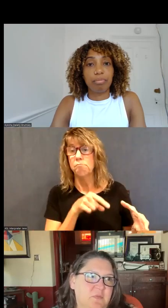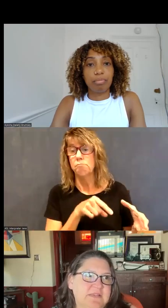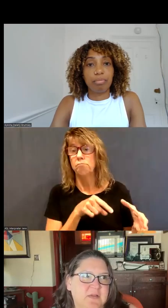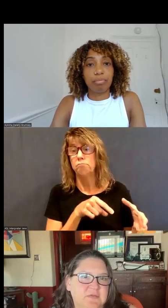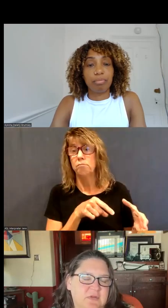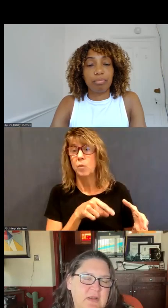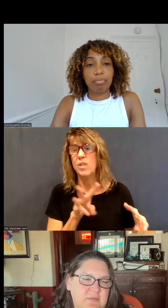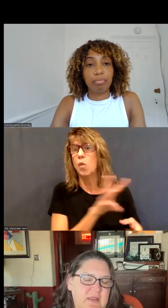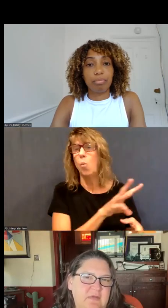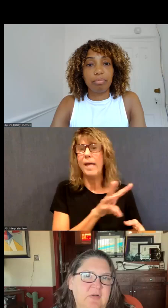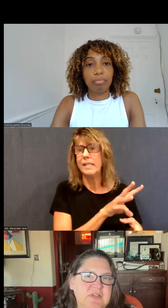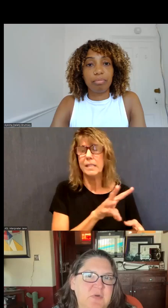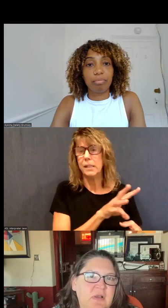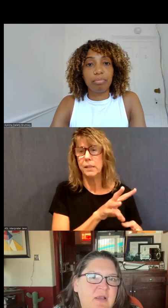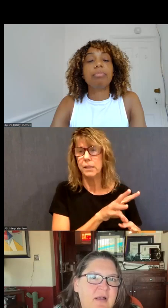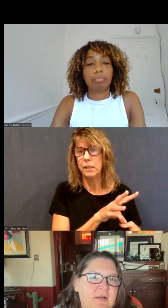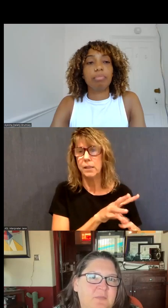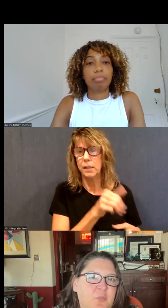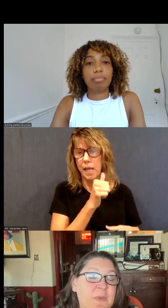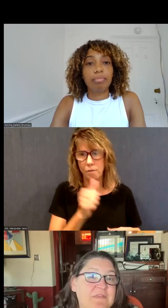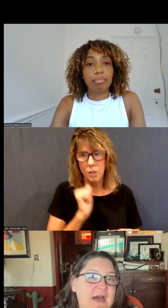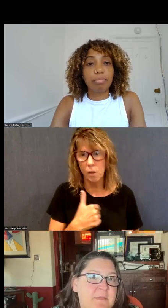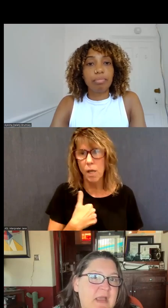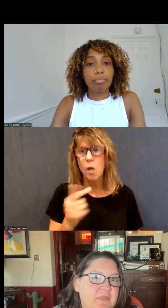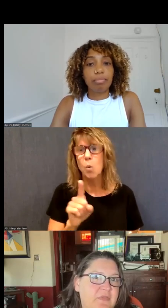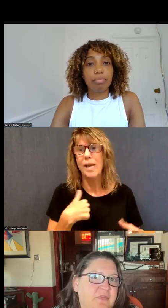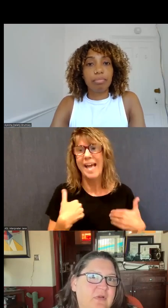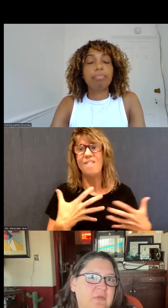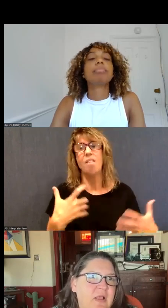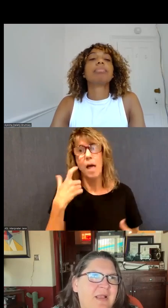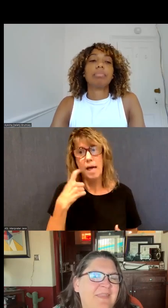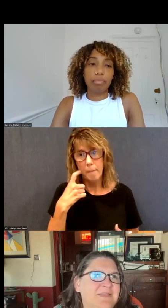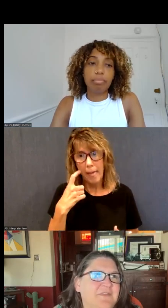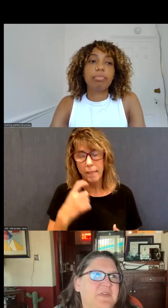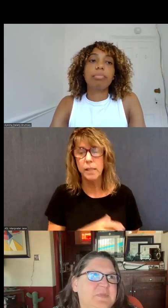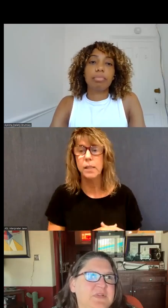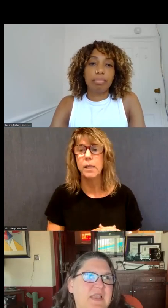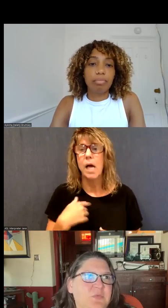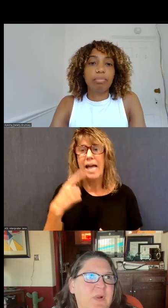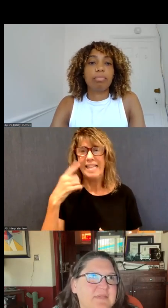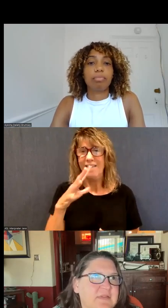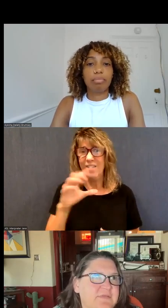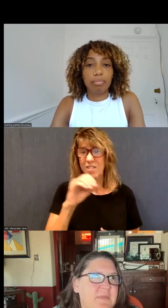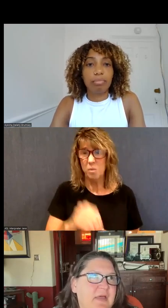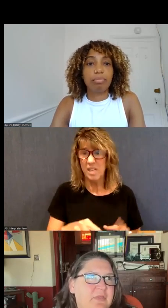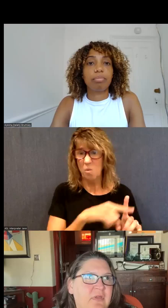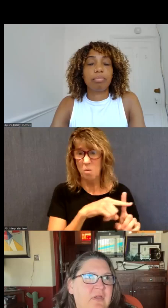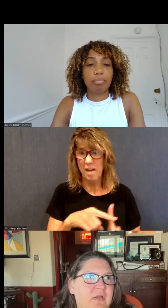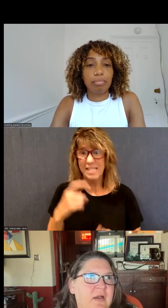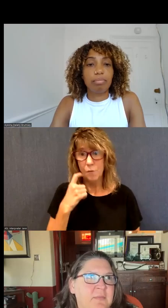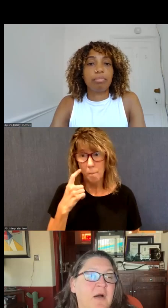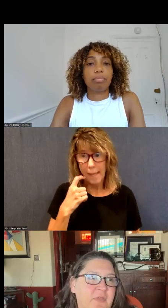was on the West Coast, in Arizona, where we have a lot of meth. So I think it's like 50% were positive for